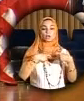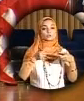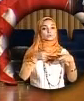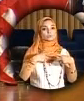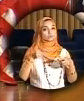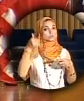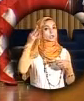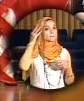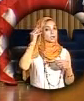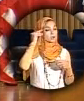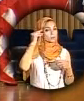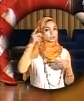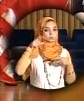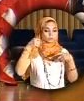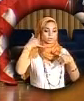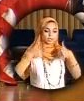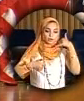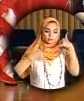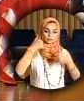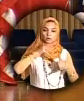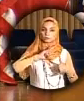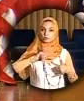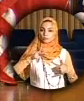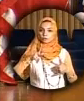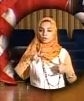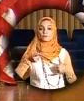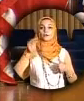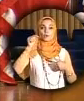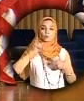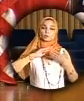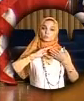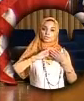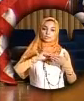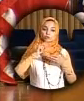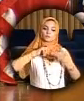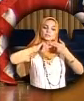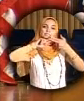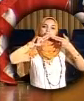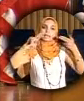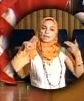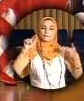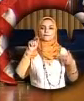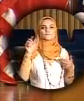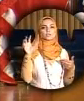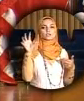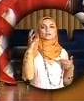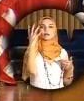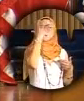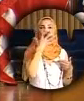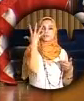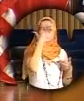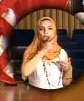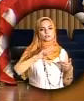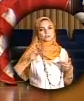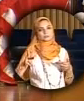continent, and they called upon their leaders to do likewise. As a response, the Suzanne Mubarak Women's International Peace